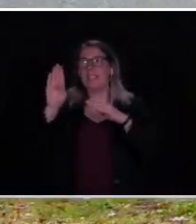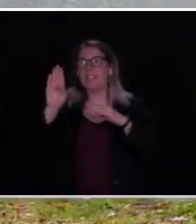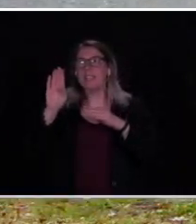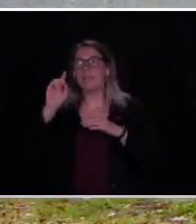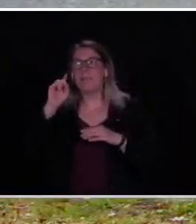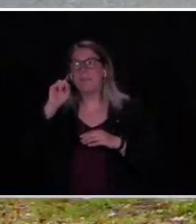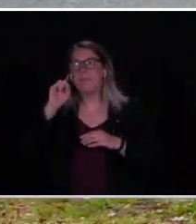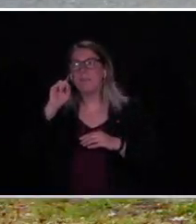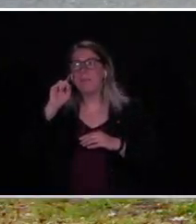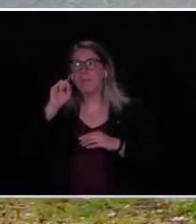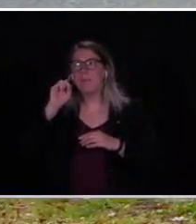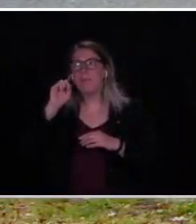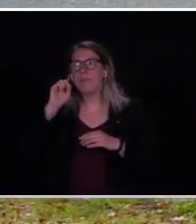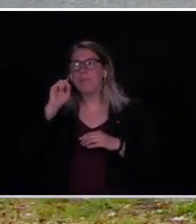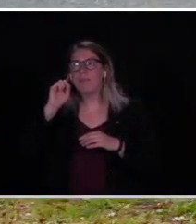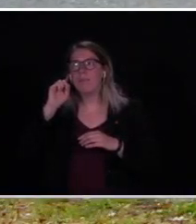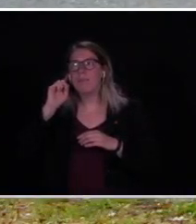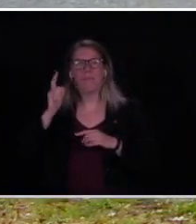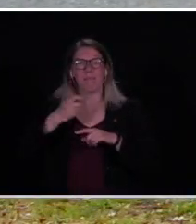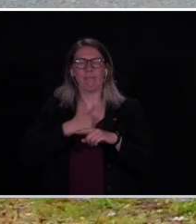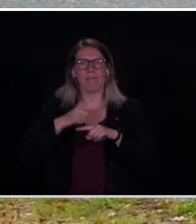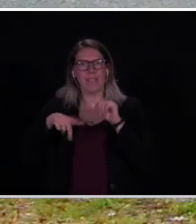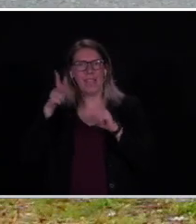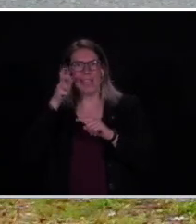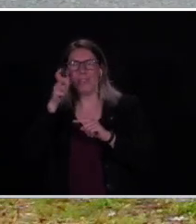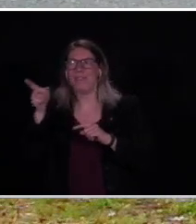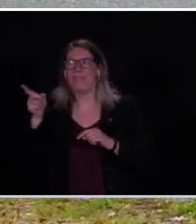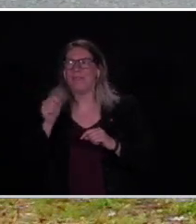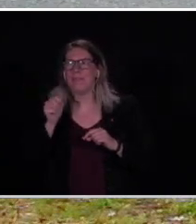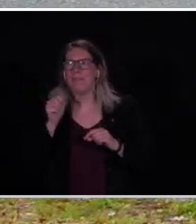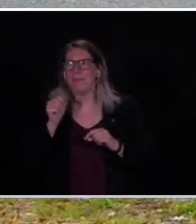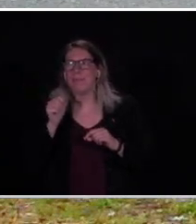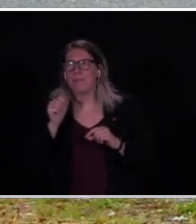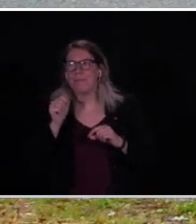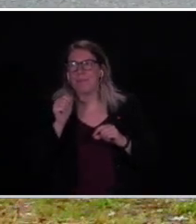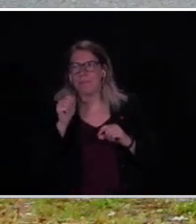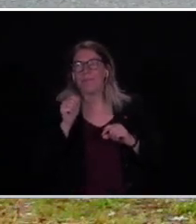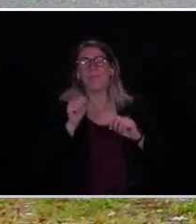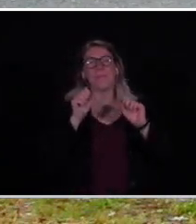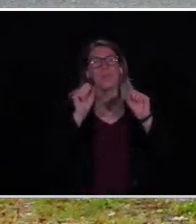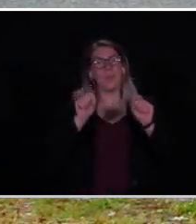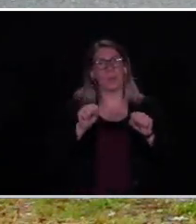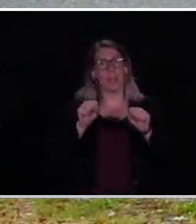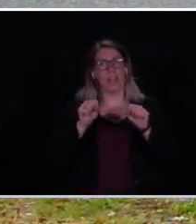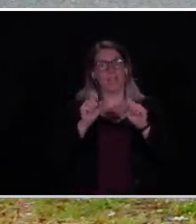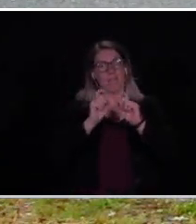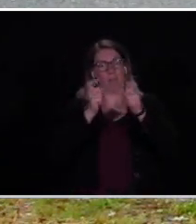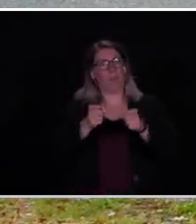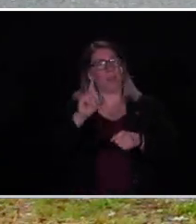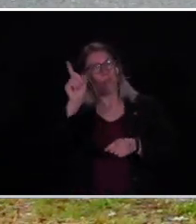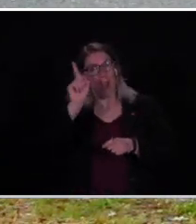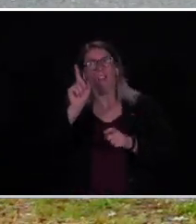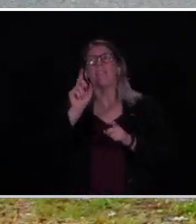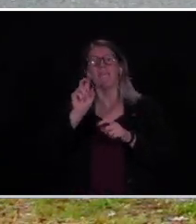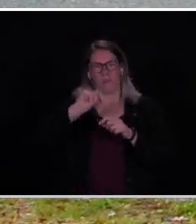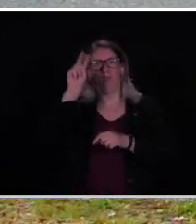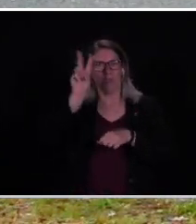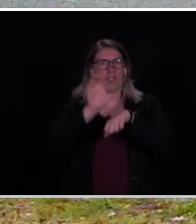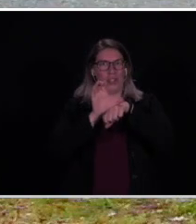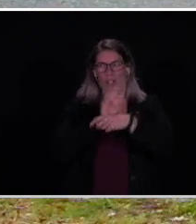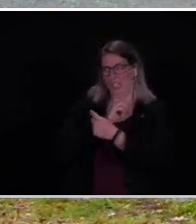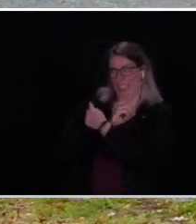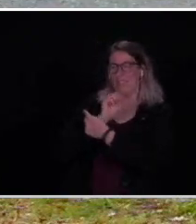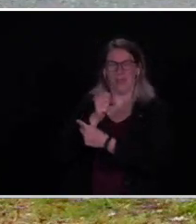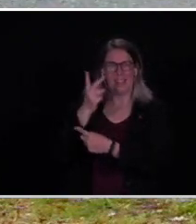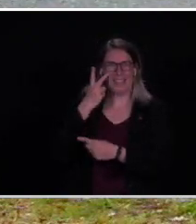area to come and donate blood during the summertime. You can do this at our North Lonsdale United Church